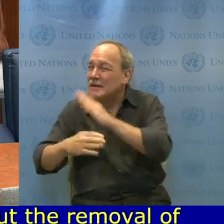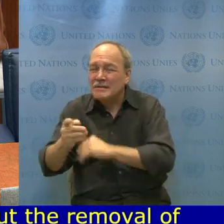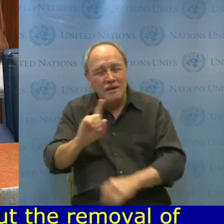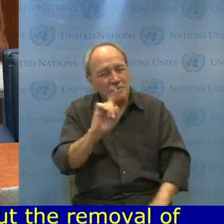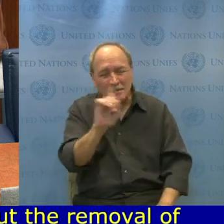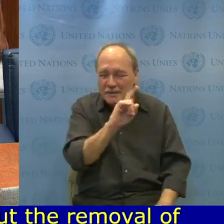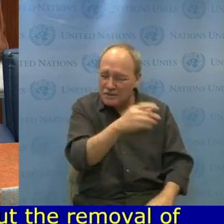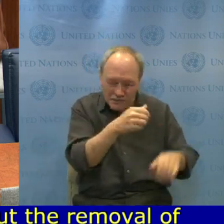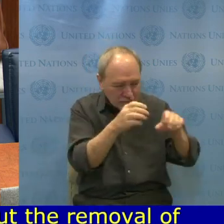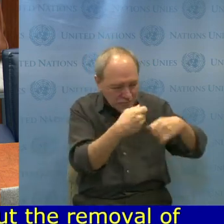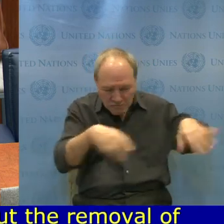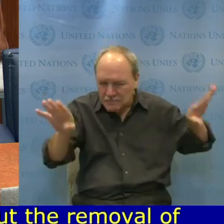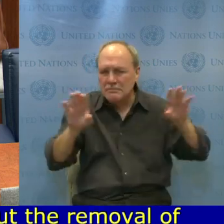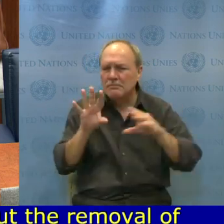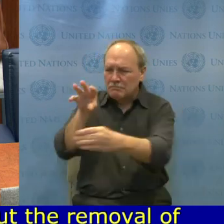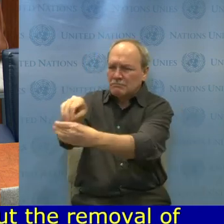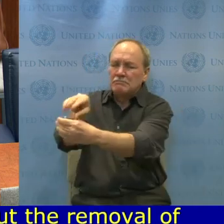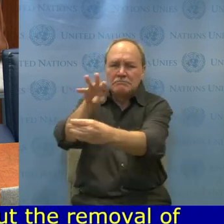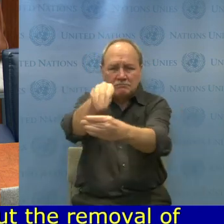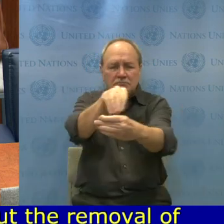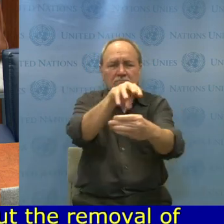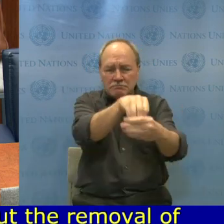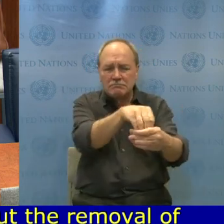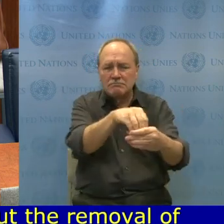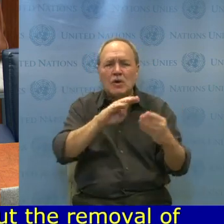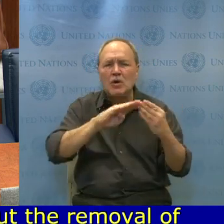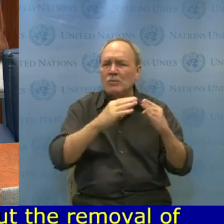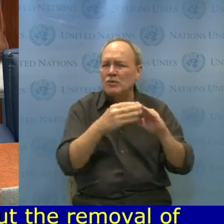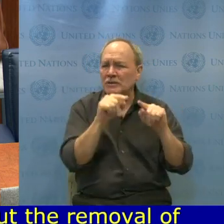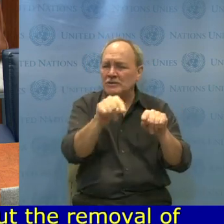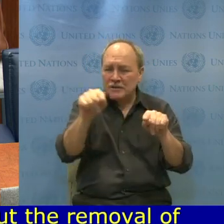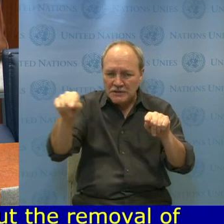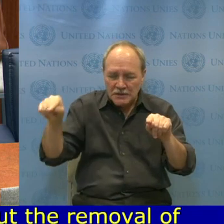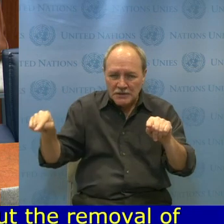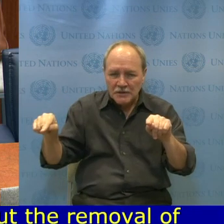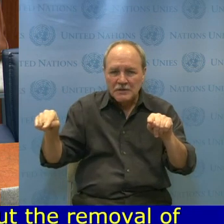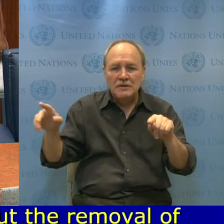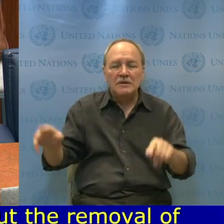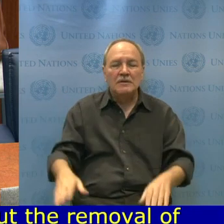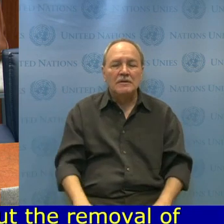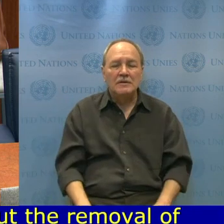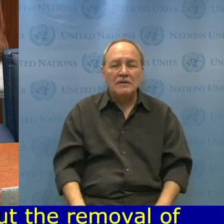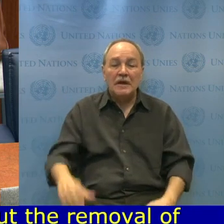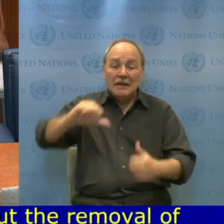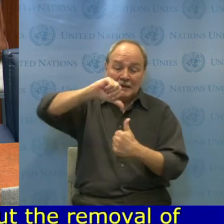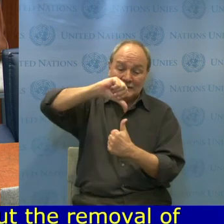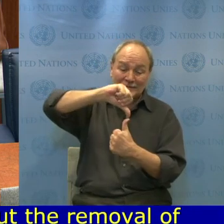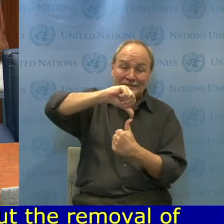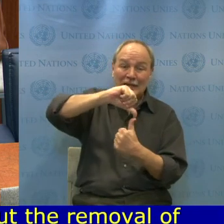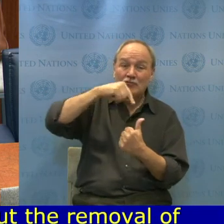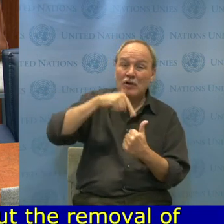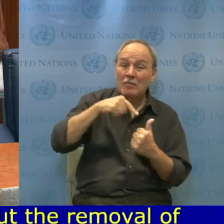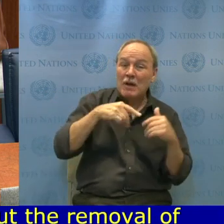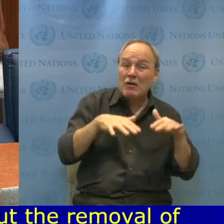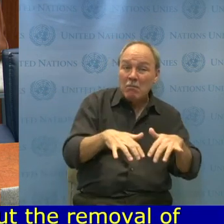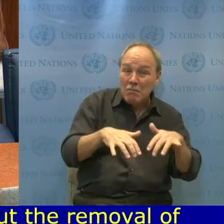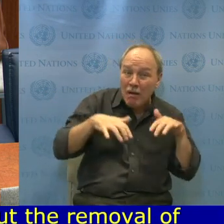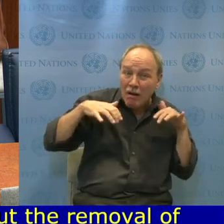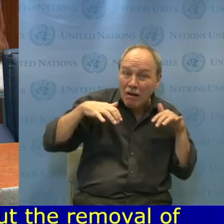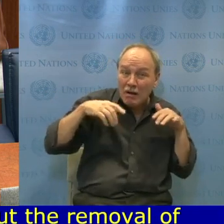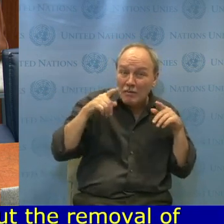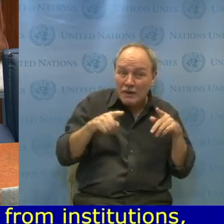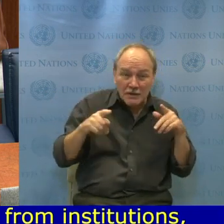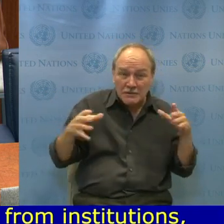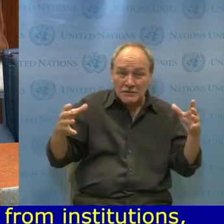Annamária, the Speaker of the Central American Parliament, in the reunion of heads of